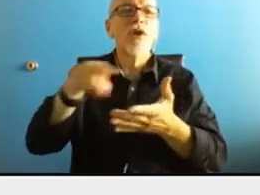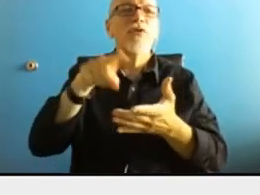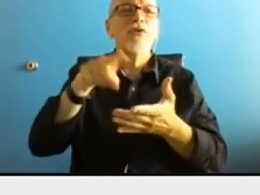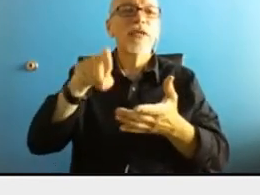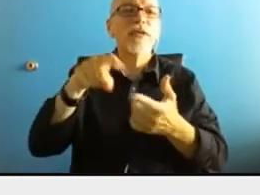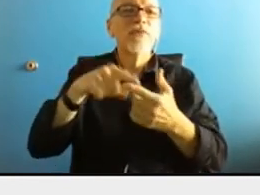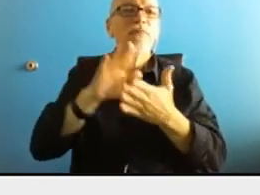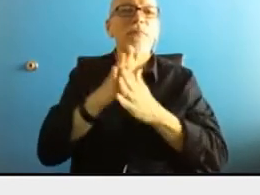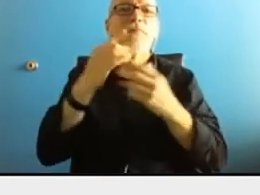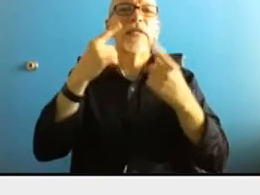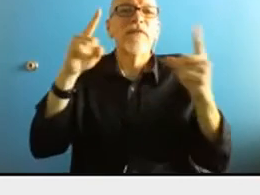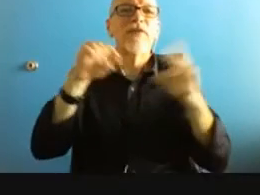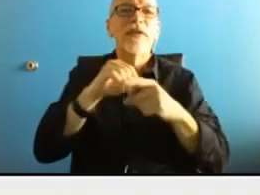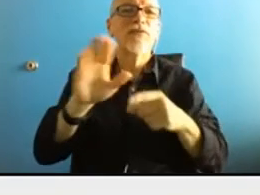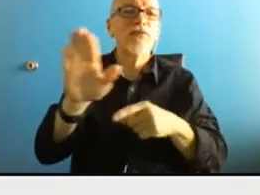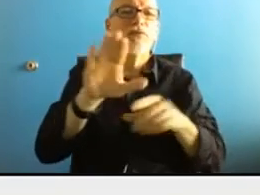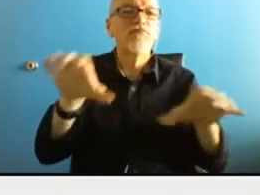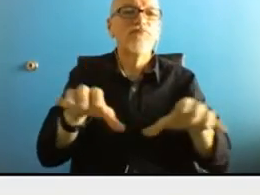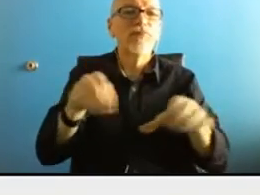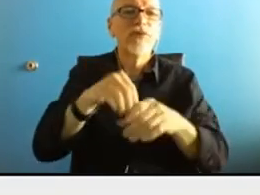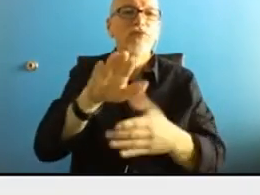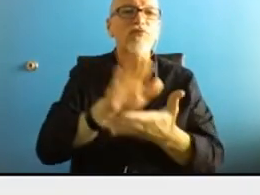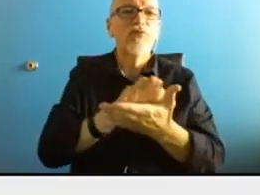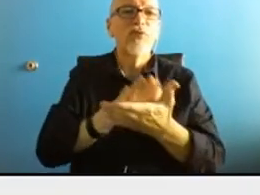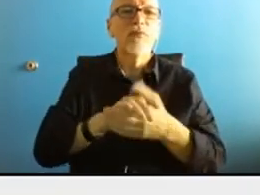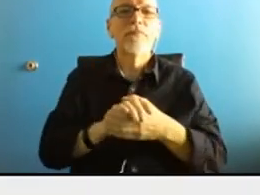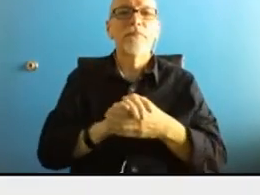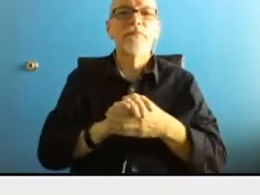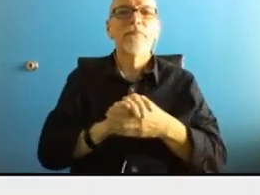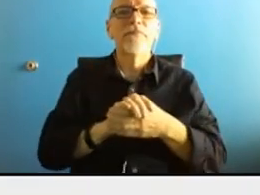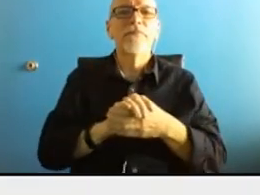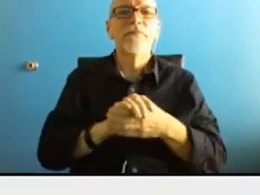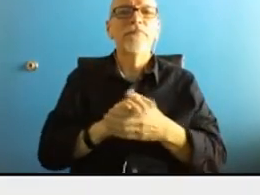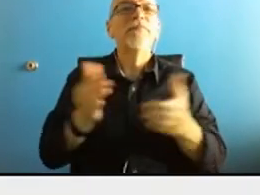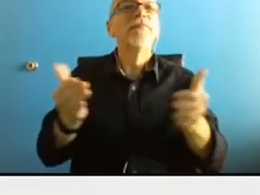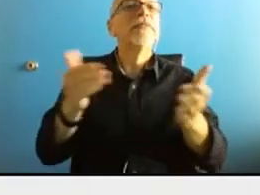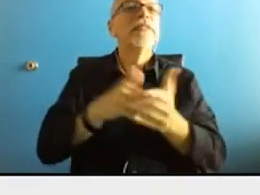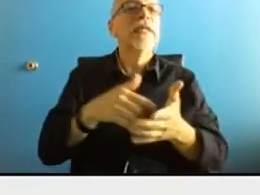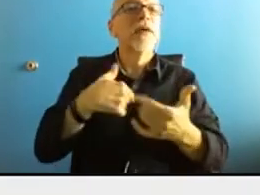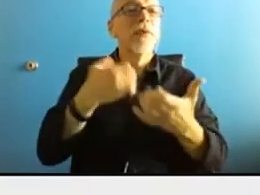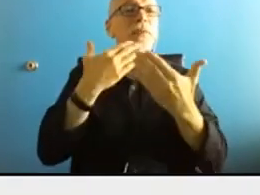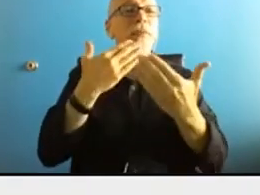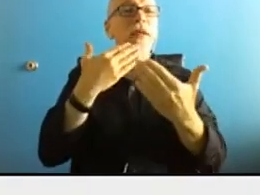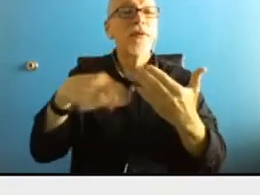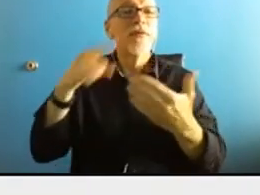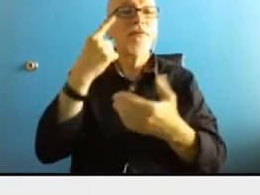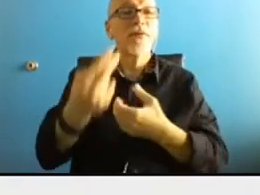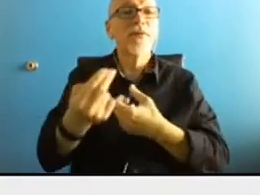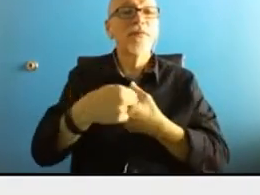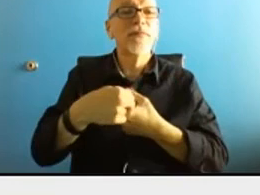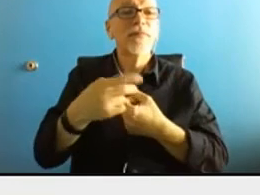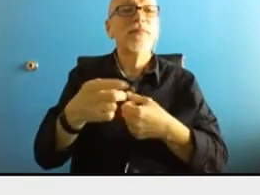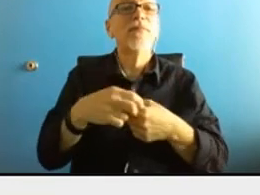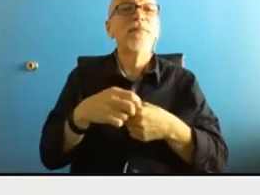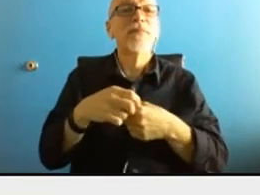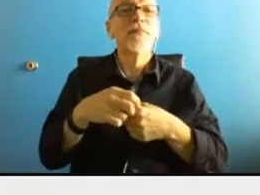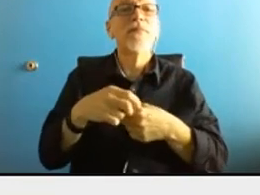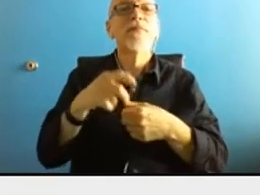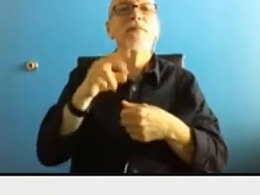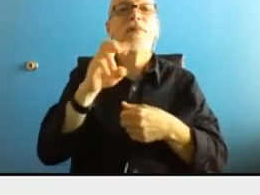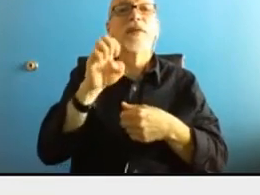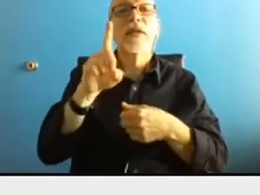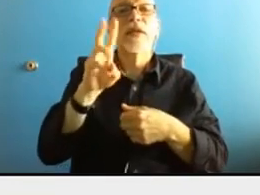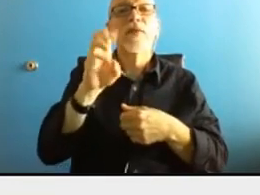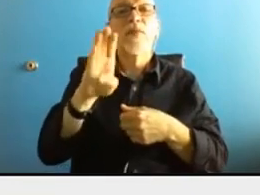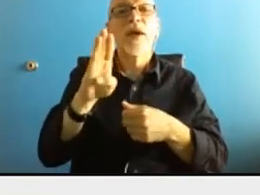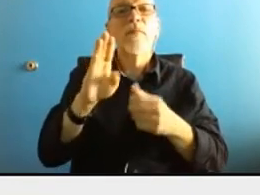successful in what you're doing in your schools. And again, just want to thank you for attending the EdWeb webinar